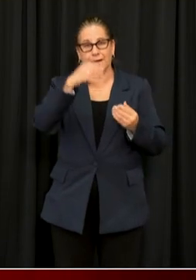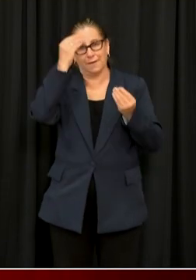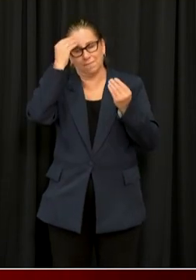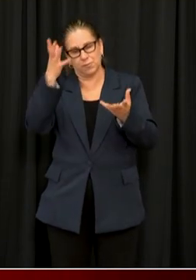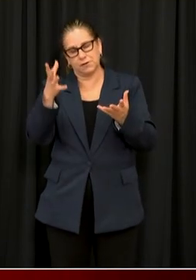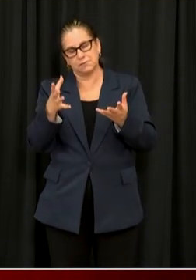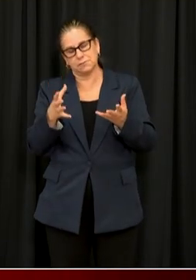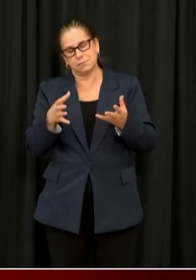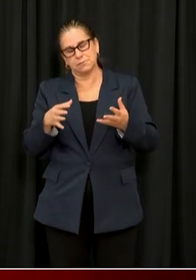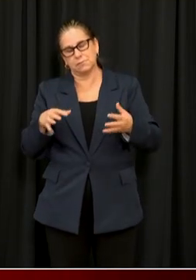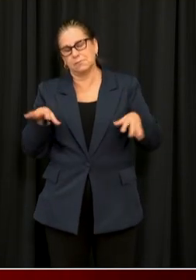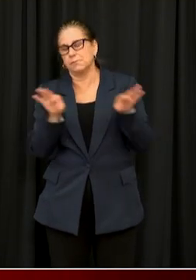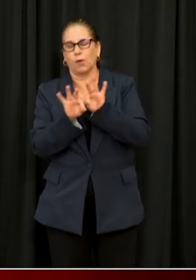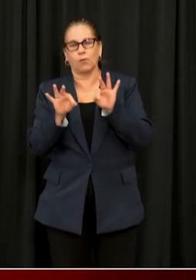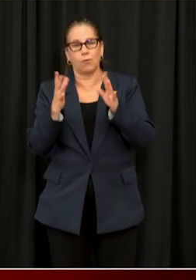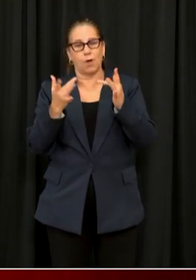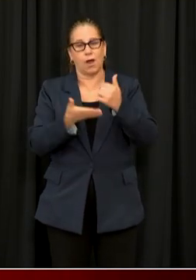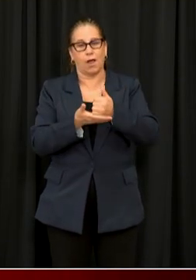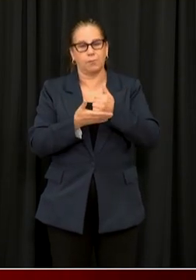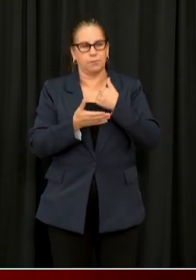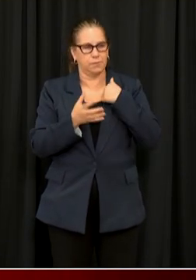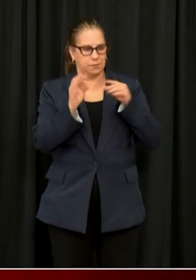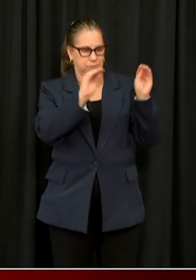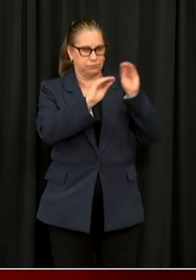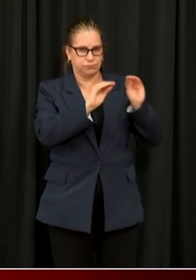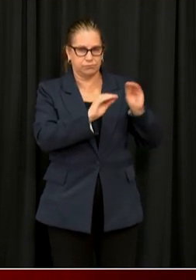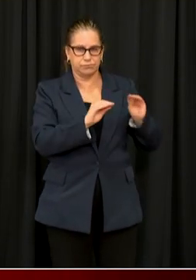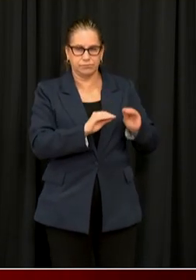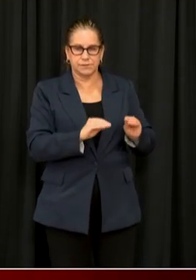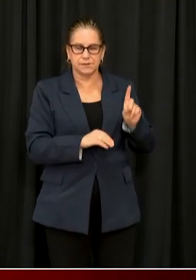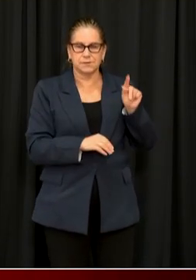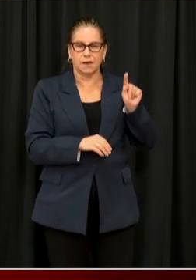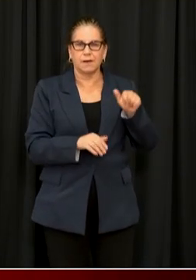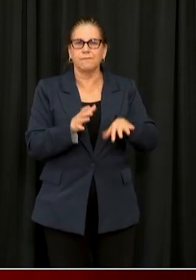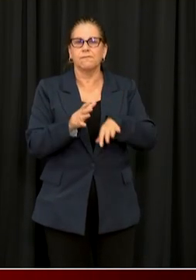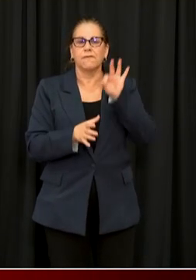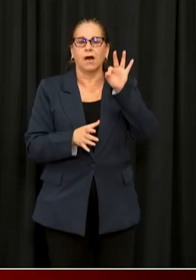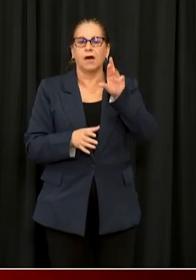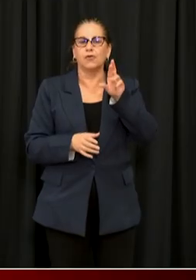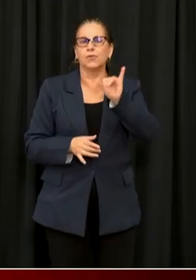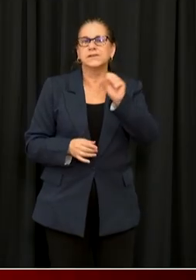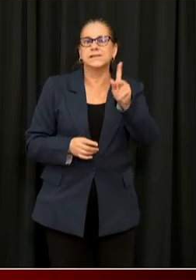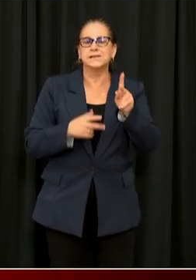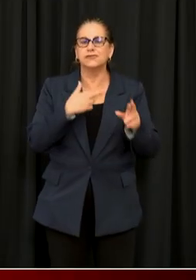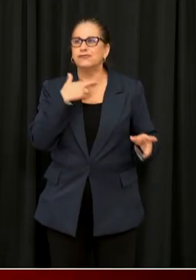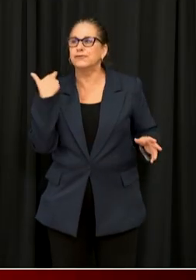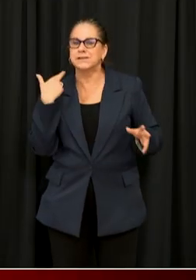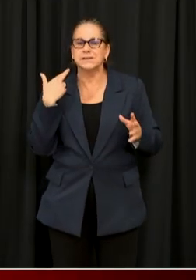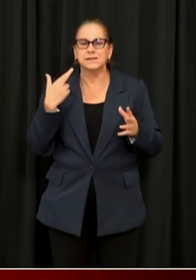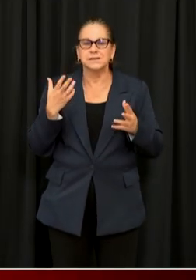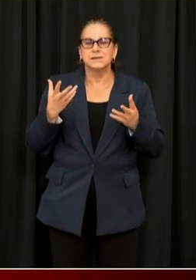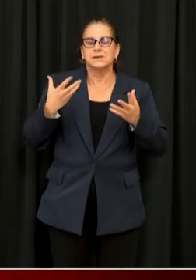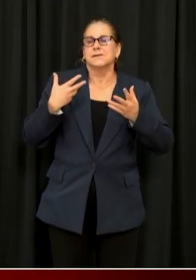who may now be at risk get the support that they need, direct them to testing, and help to have more people